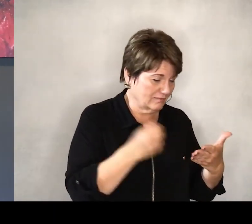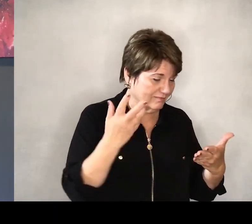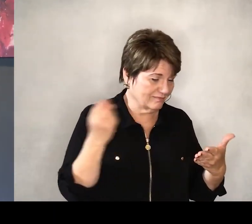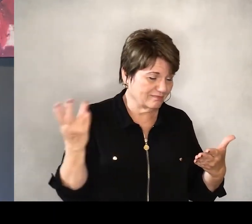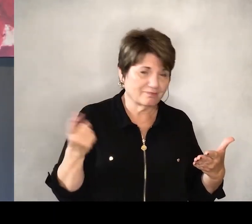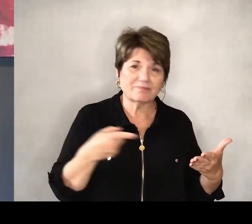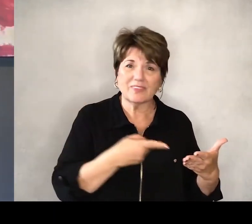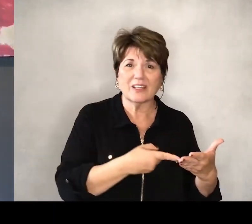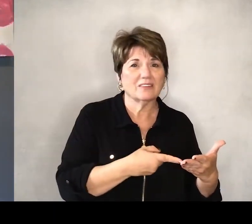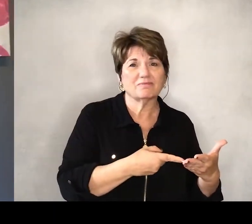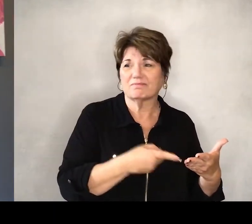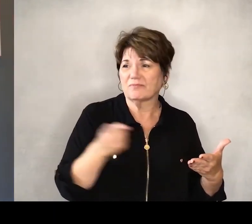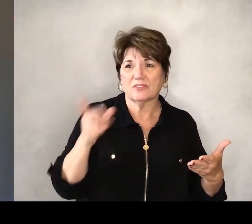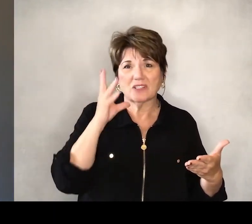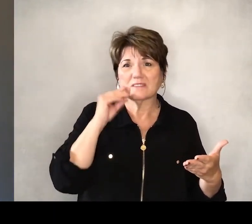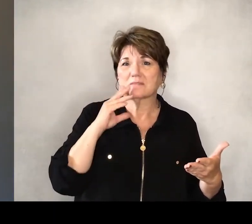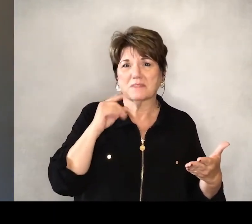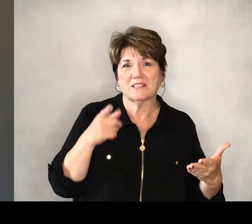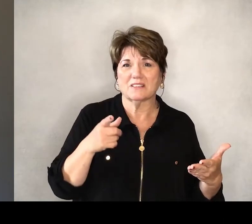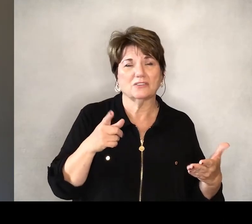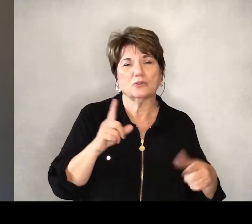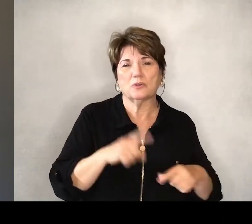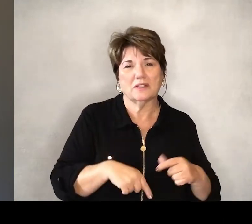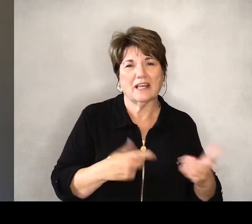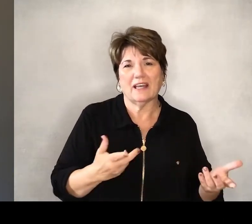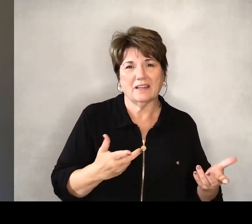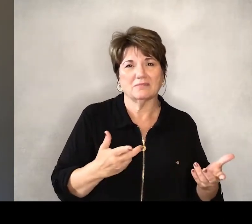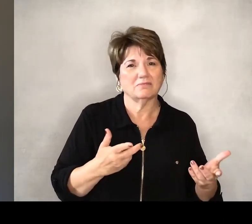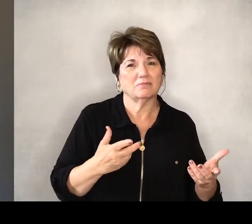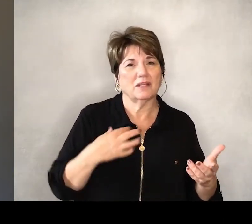been a senior pastor here, you couldn't be a senior pastor at our church.